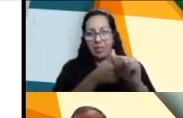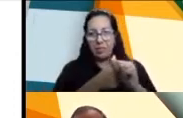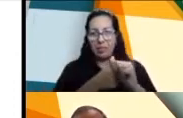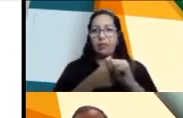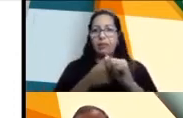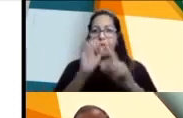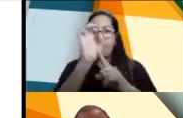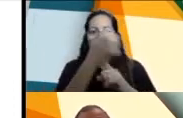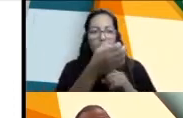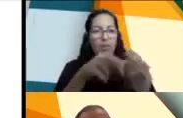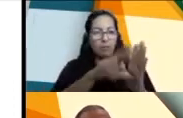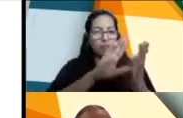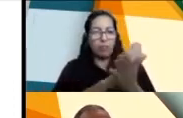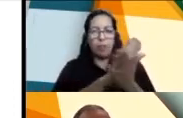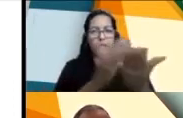environmental review, the documentation